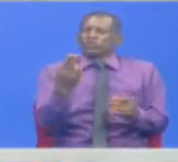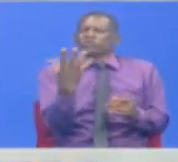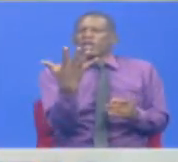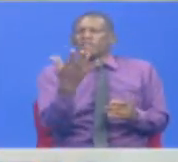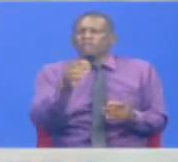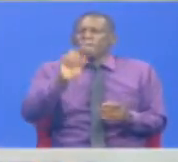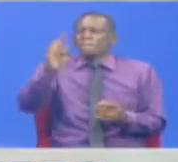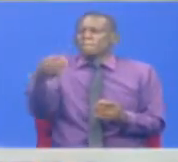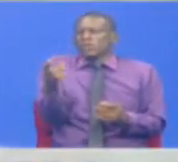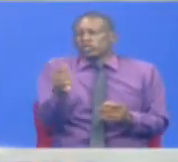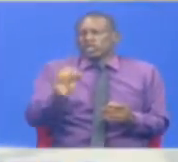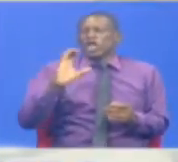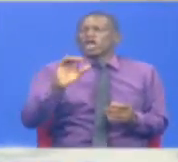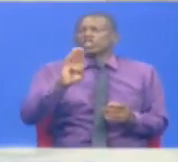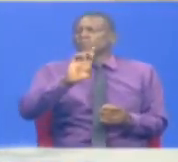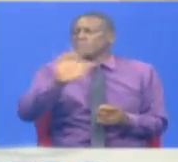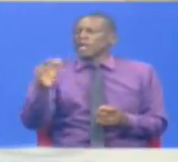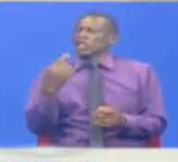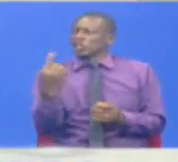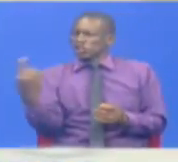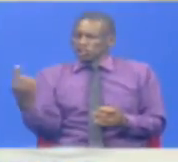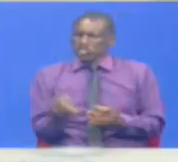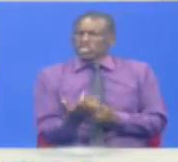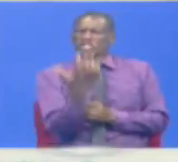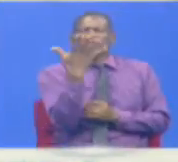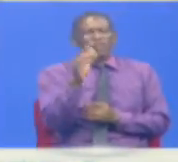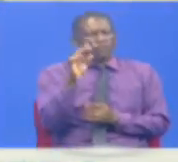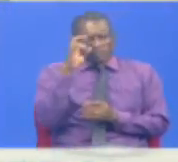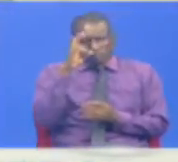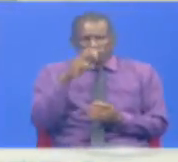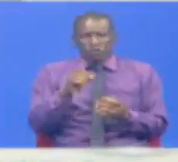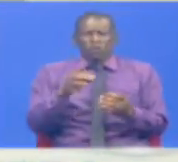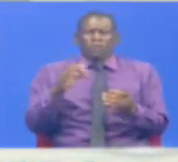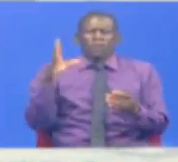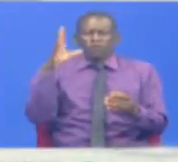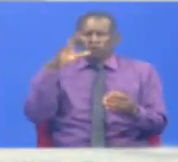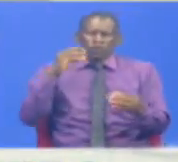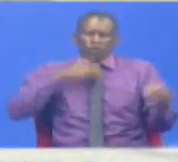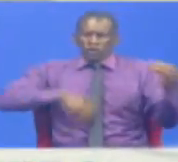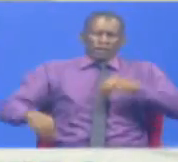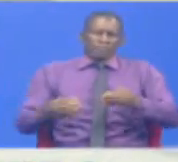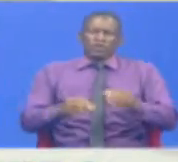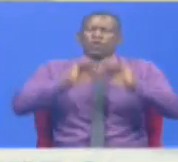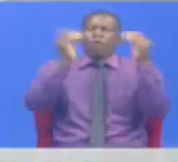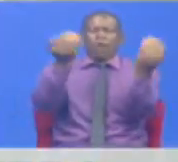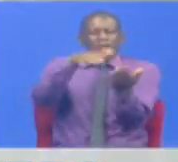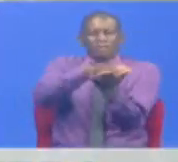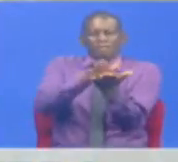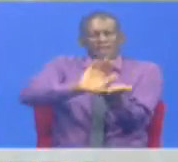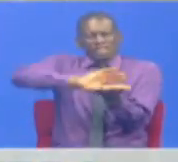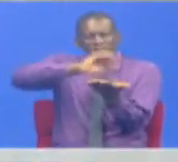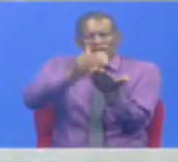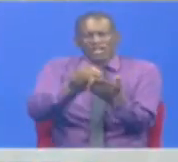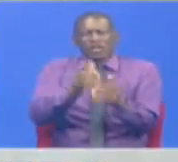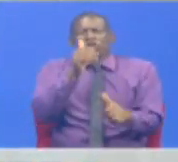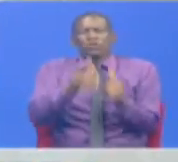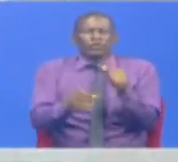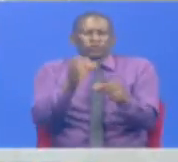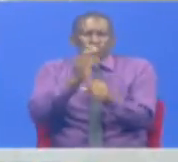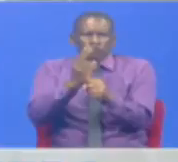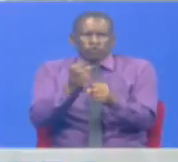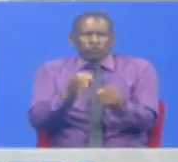shilling cash bail each. The five are accused of embezzling World Bank funds meant for infrastructural development under the Kenya Urban Support